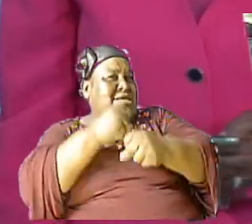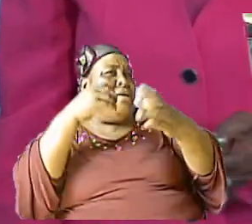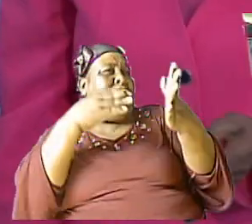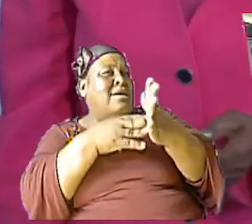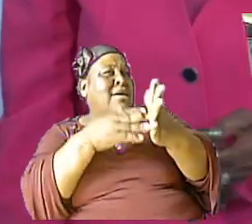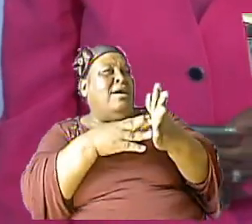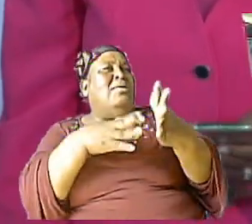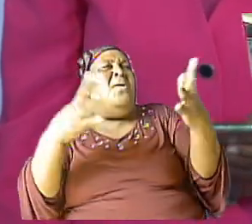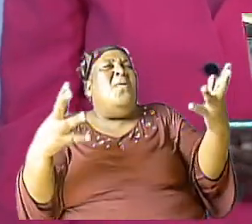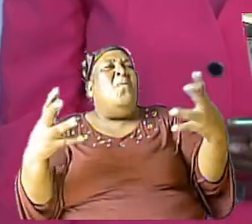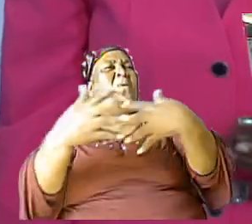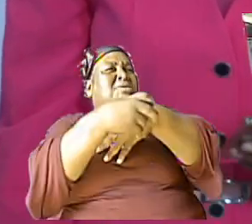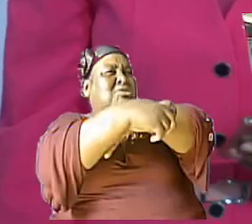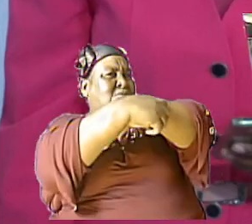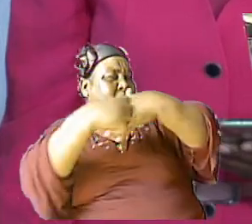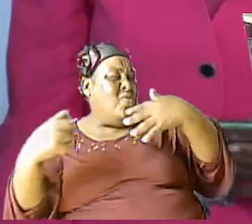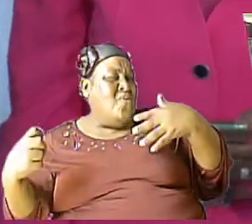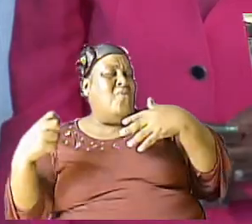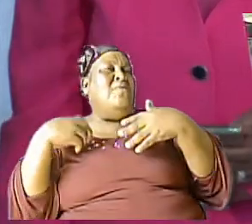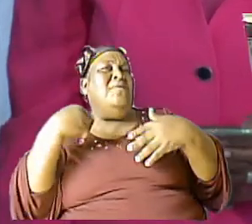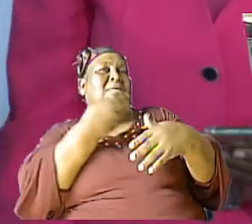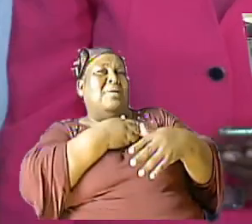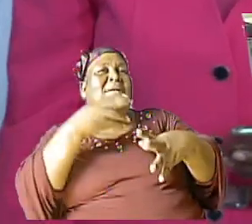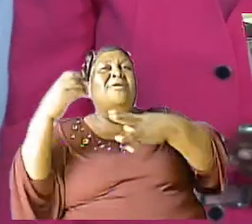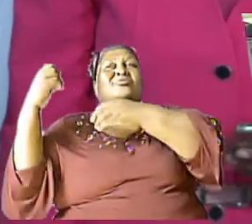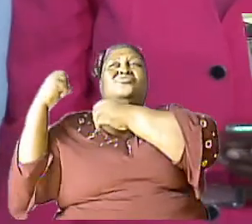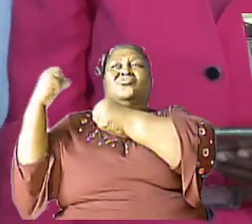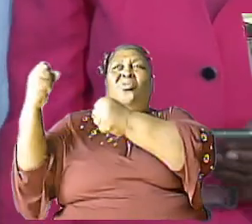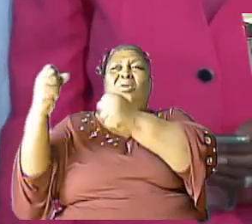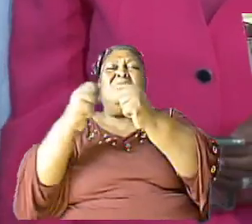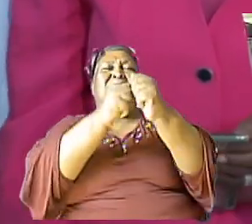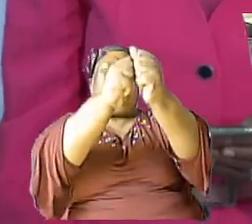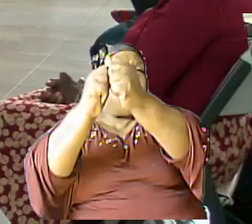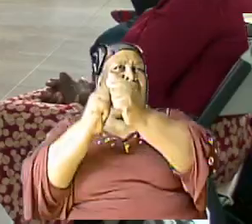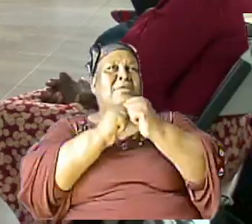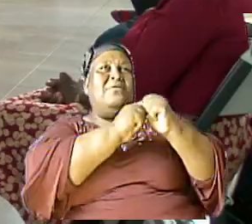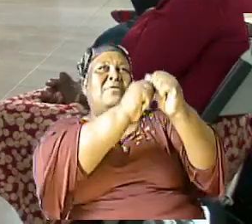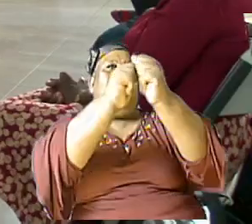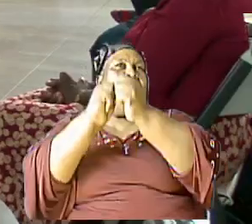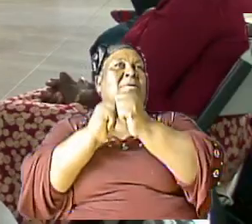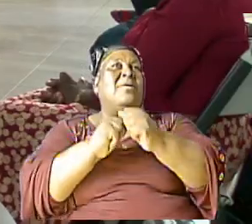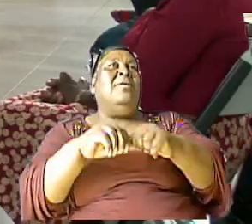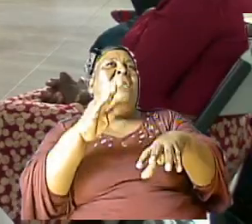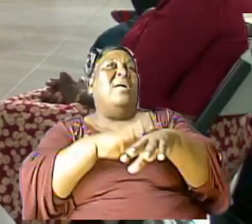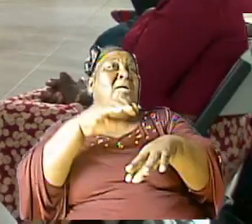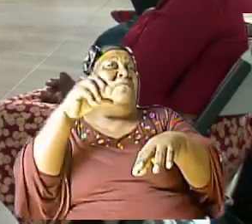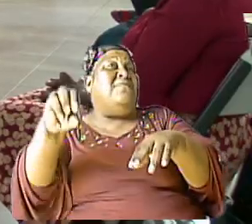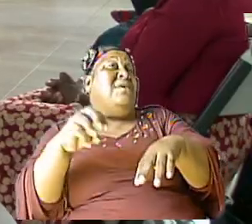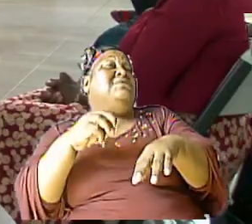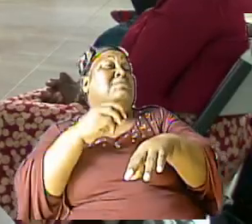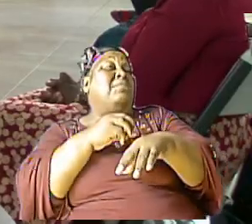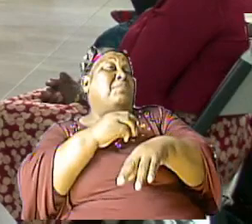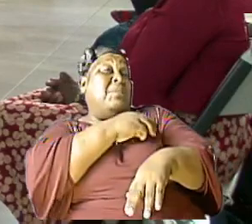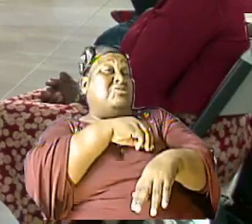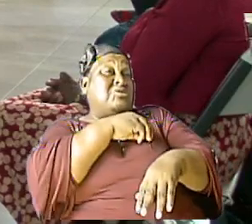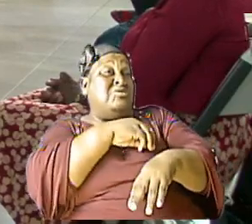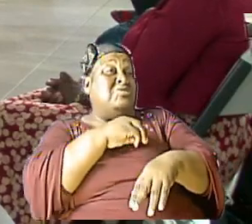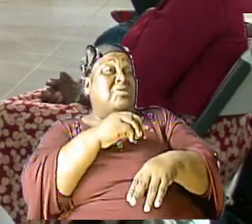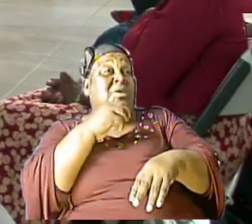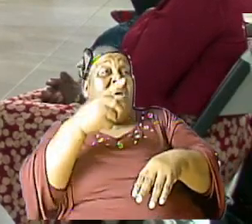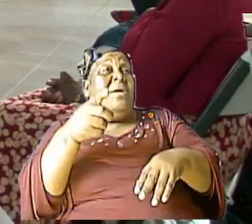what was stolen from us, stronger together. On this mission, we will tread